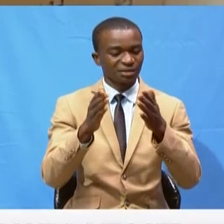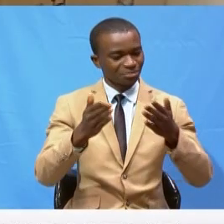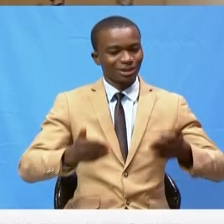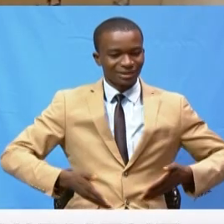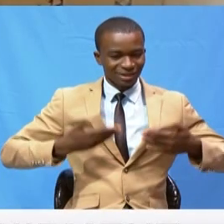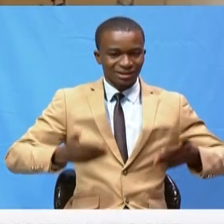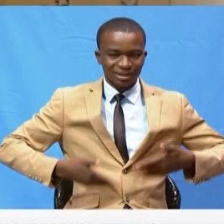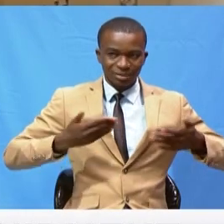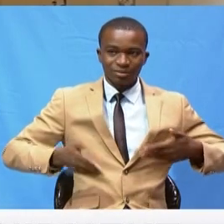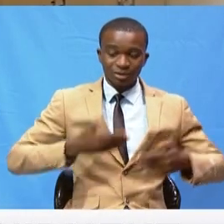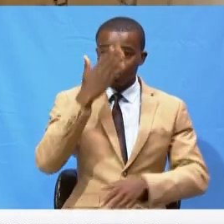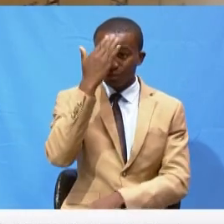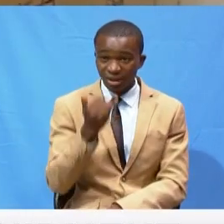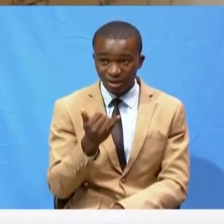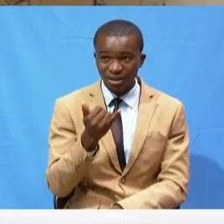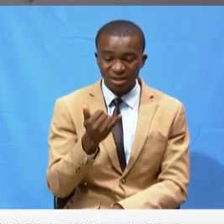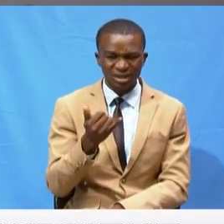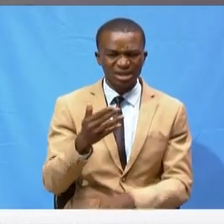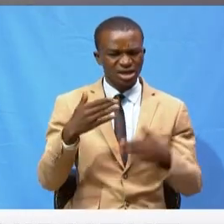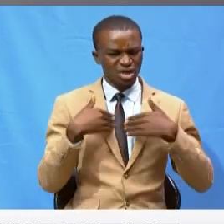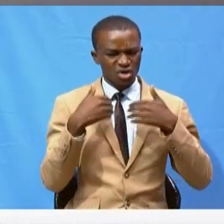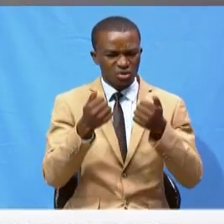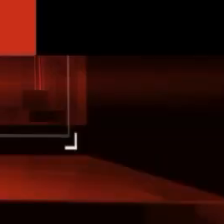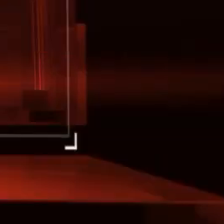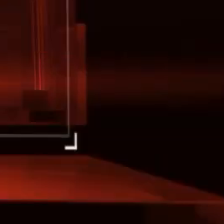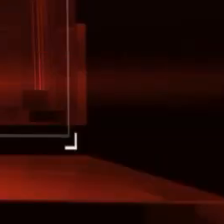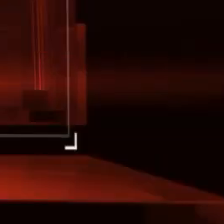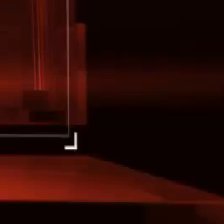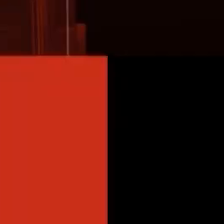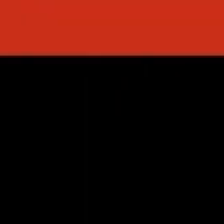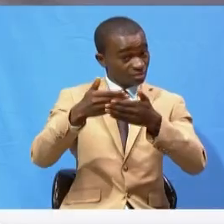Mumba District Hospital receives digital equipment.